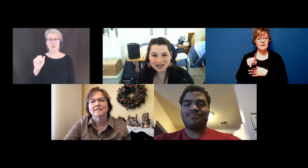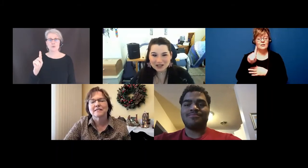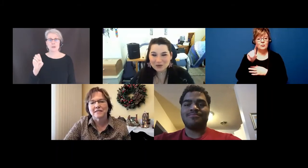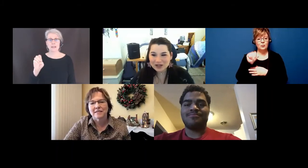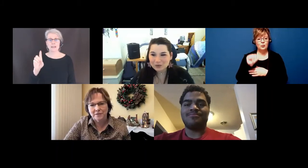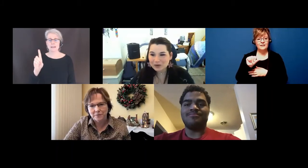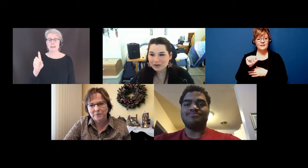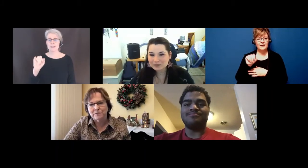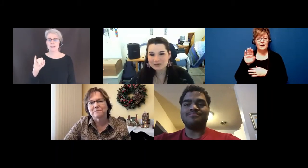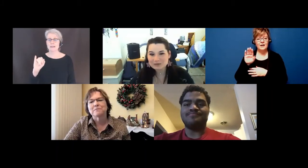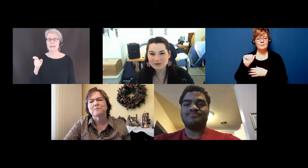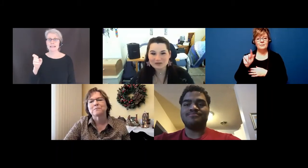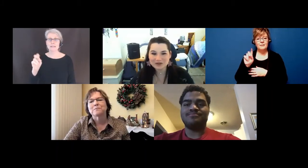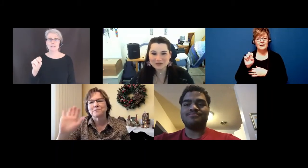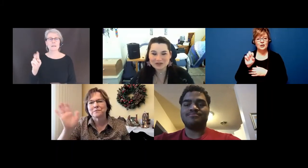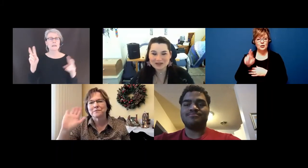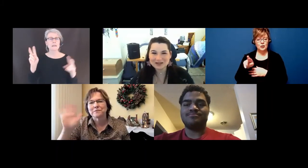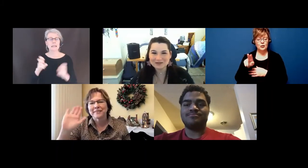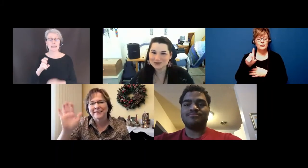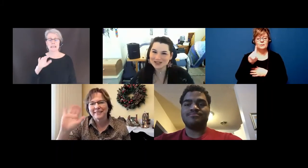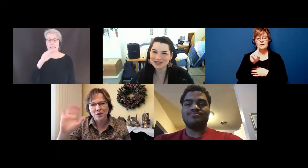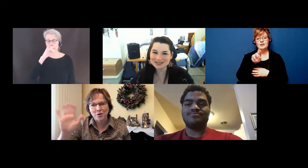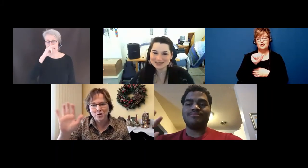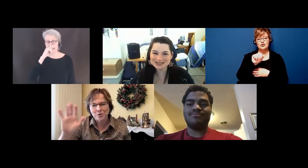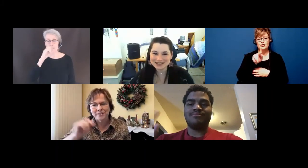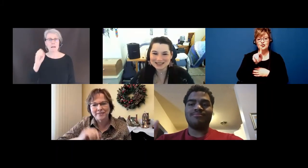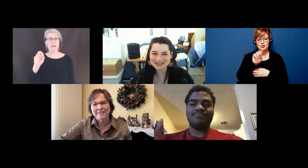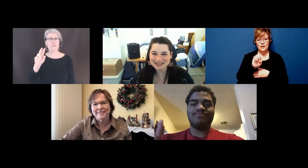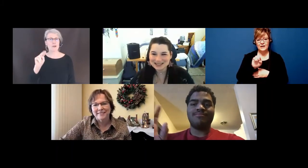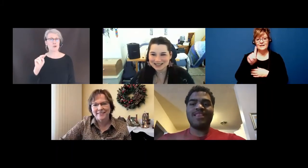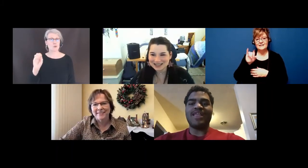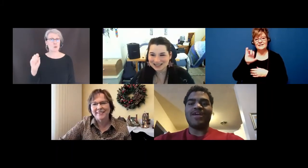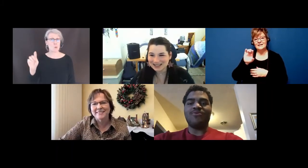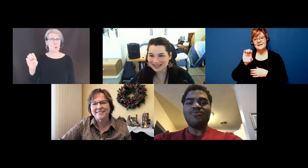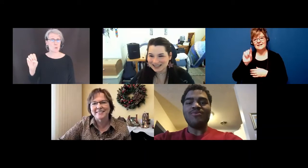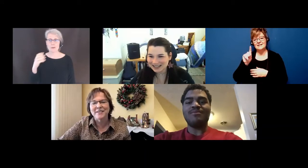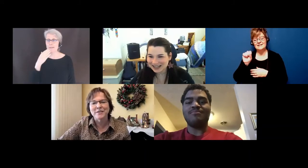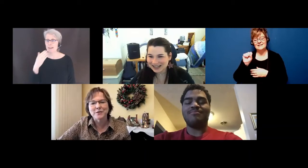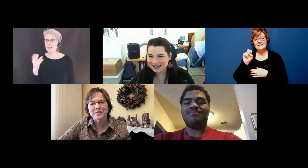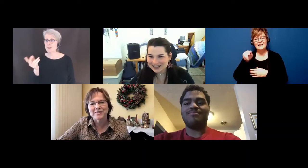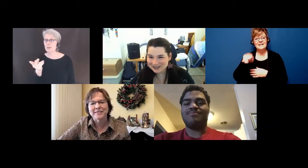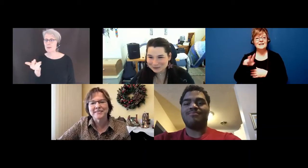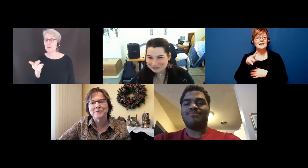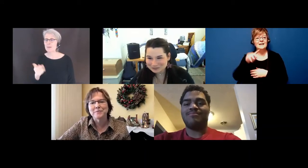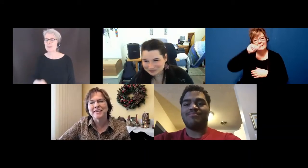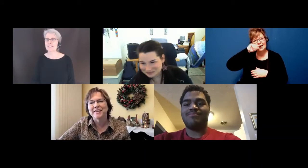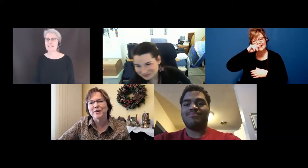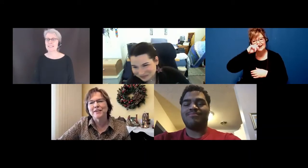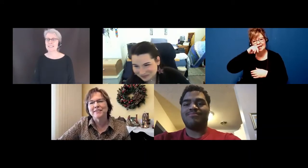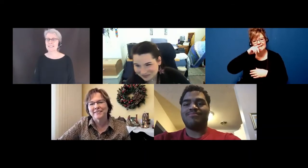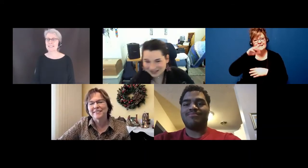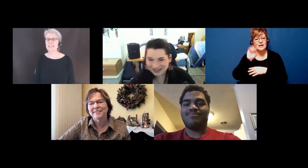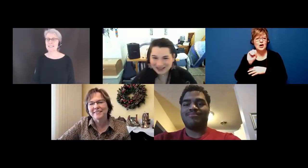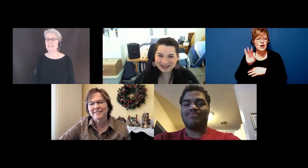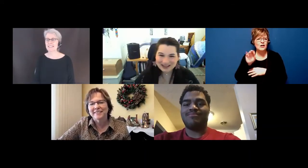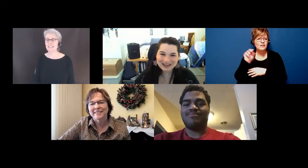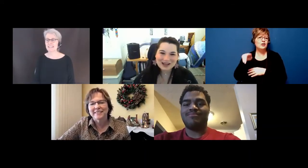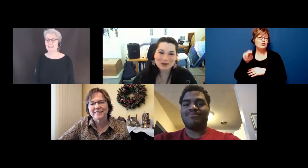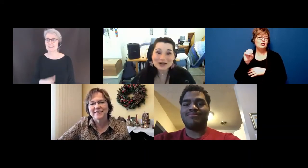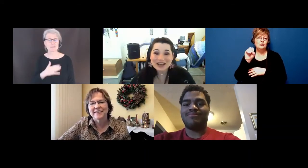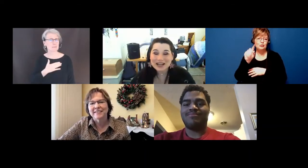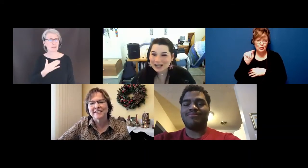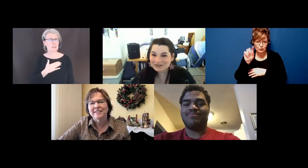Note. Hello and welcome to both of you. Thank you for joining us. Nice to see you. Hello. It's nice to be here.